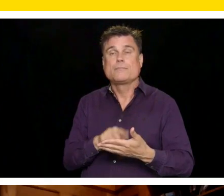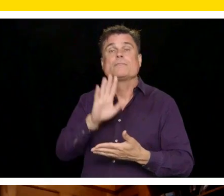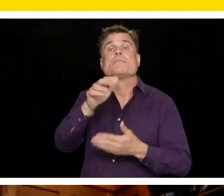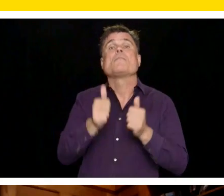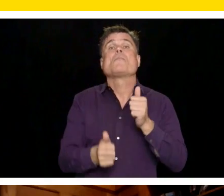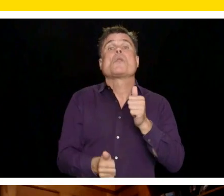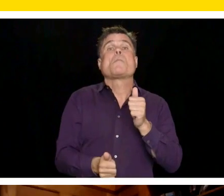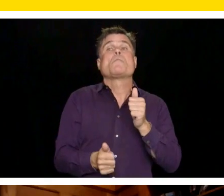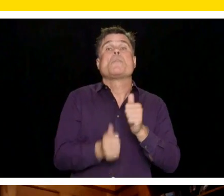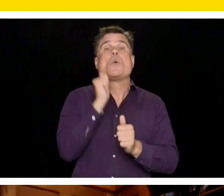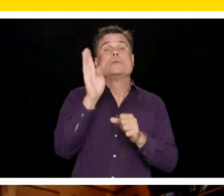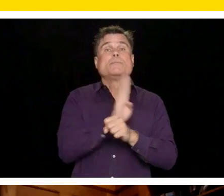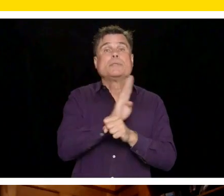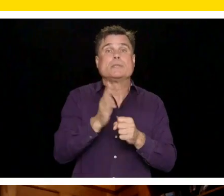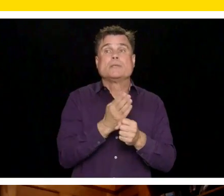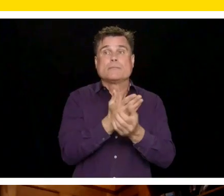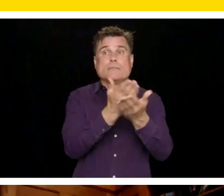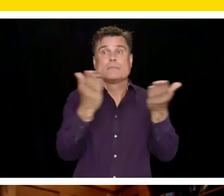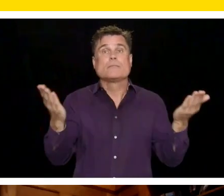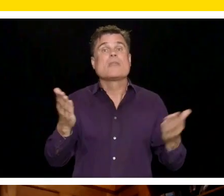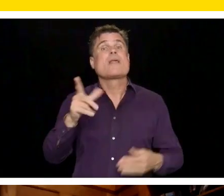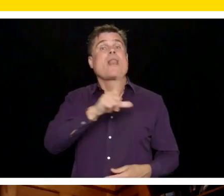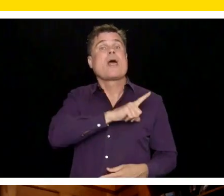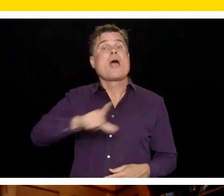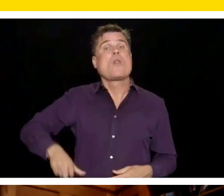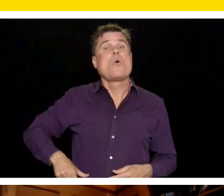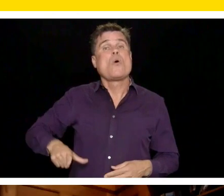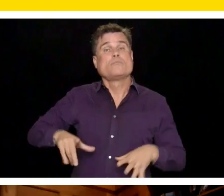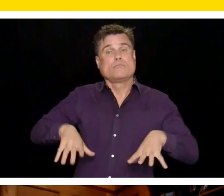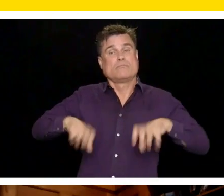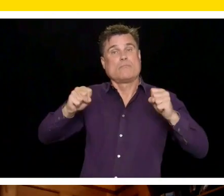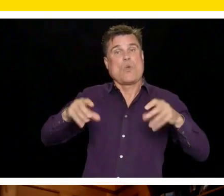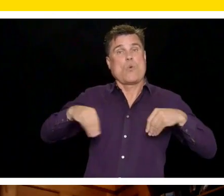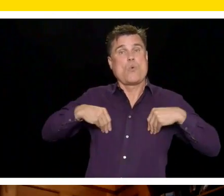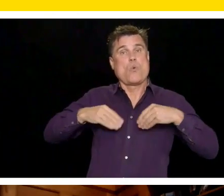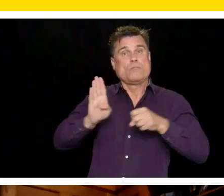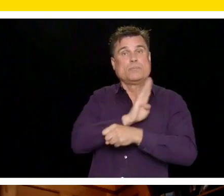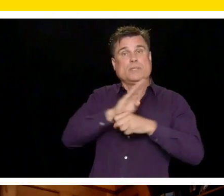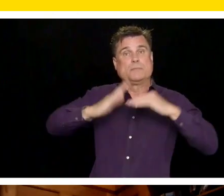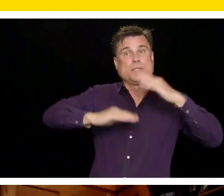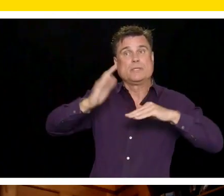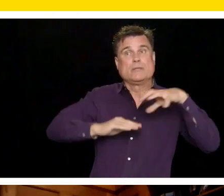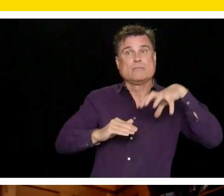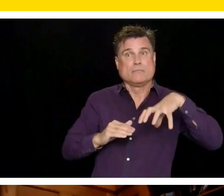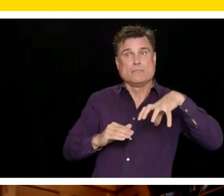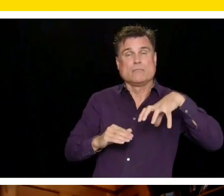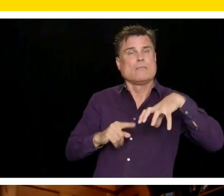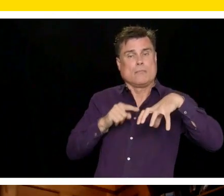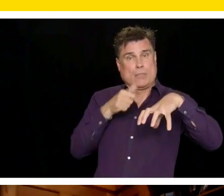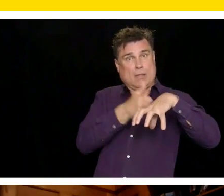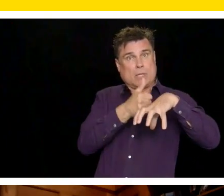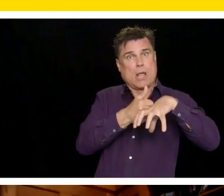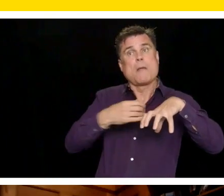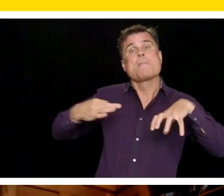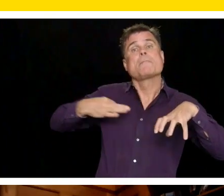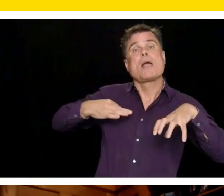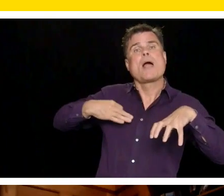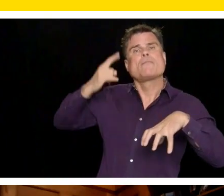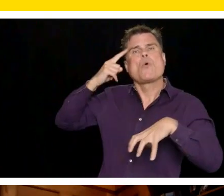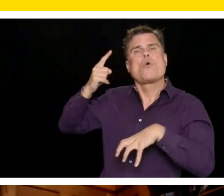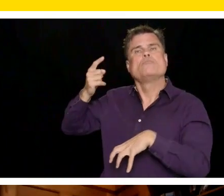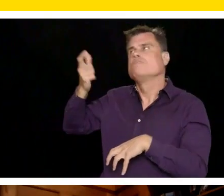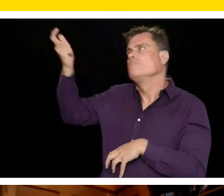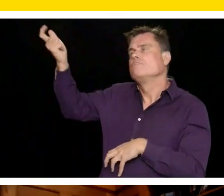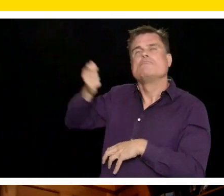our small businesses high and dry. What options are you considering to either fix this program with the